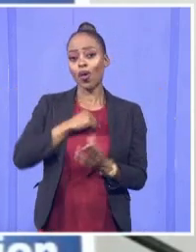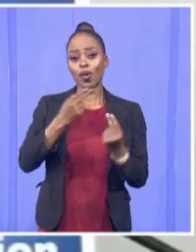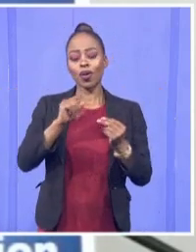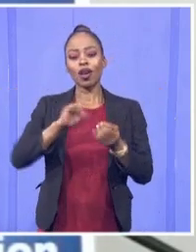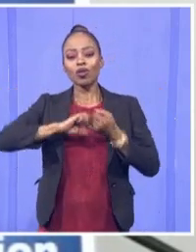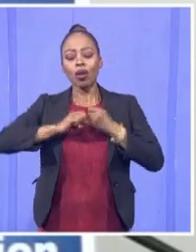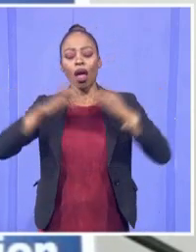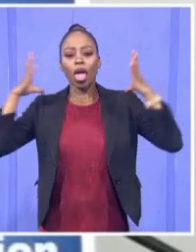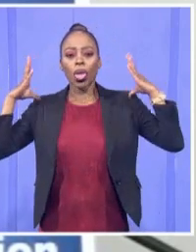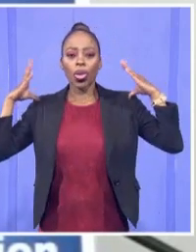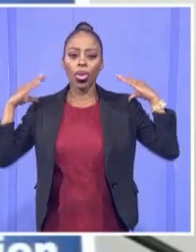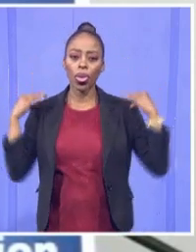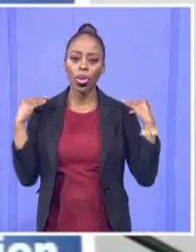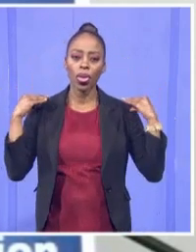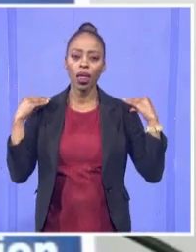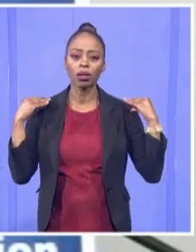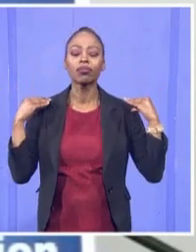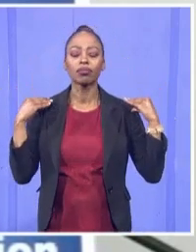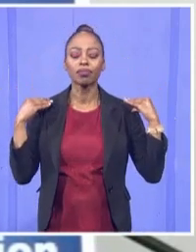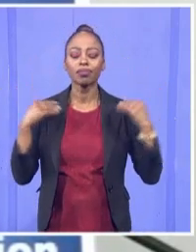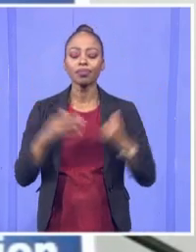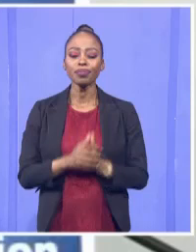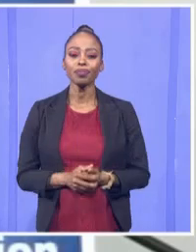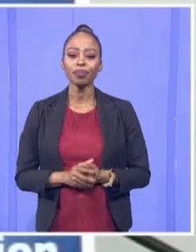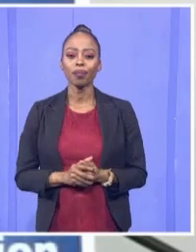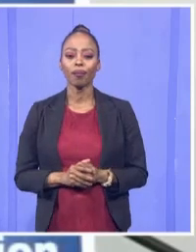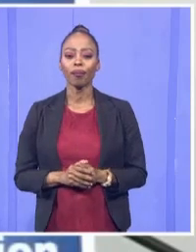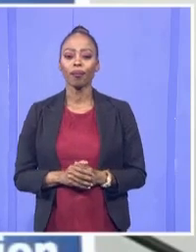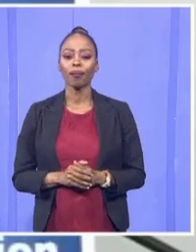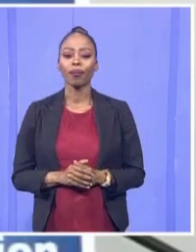alleviate this pressure.